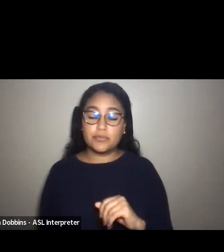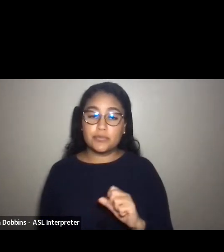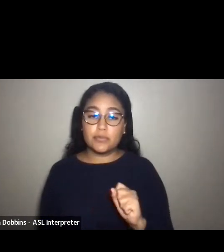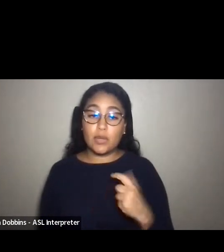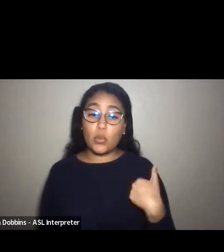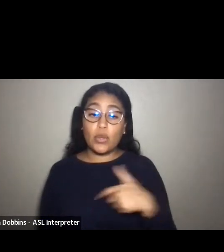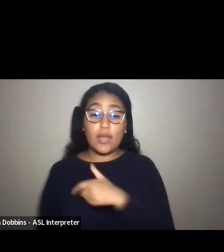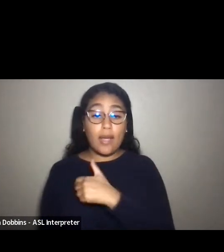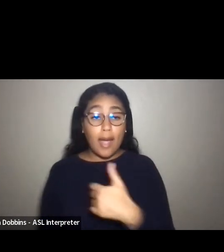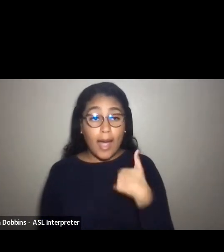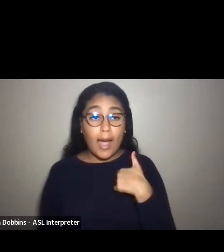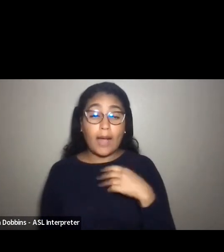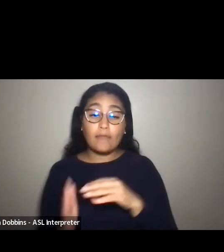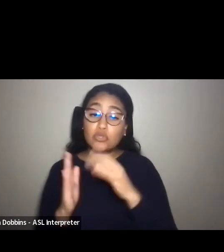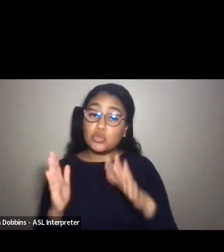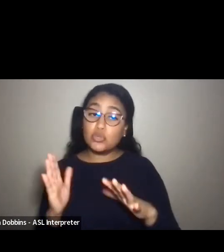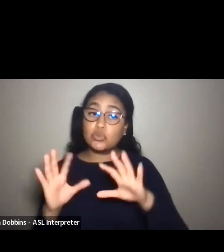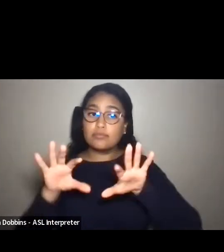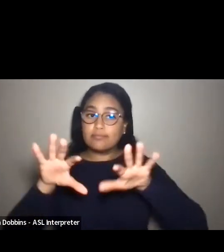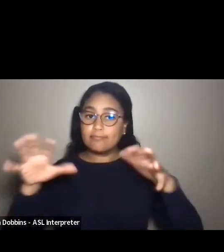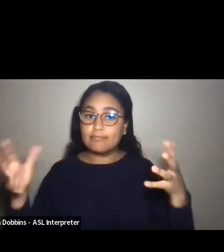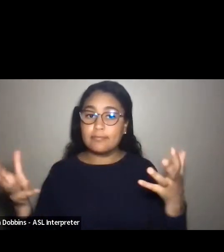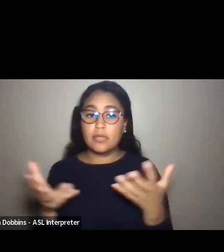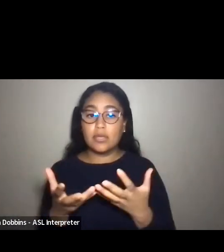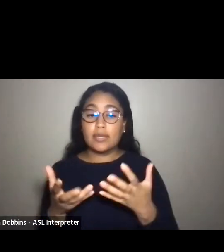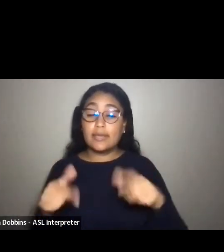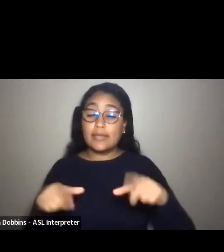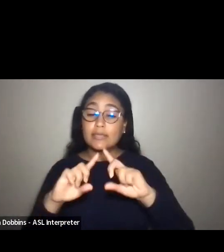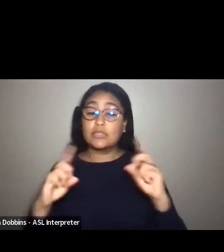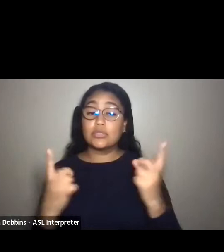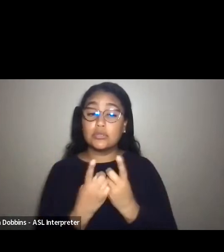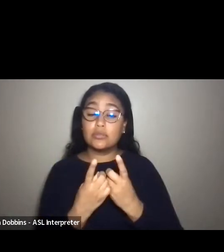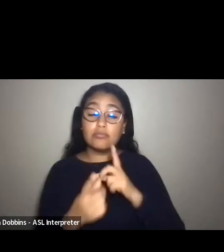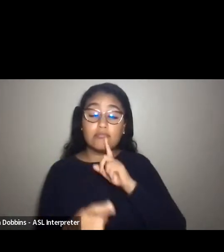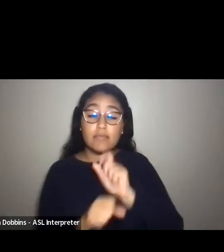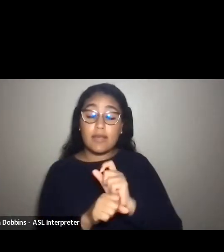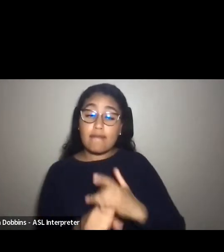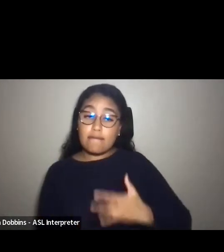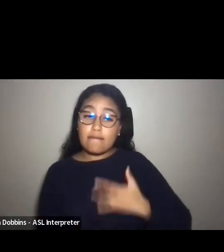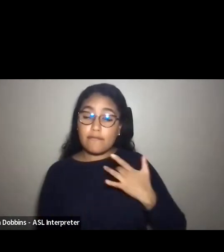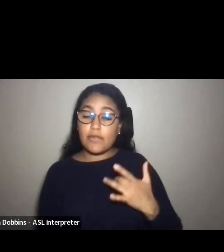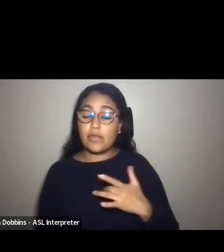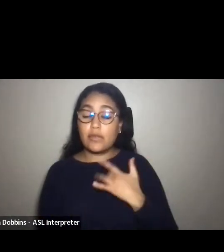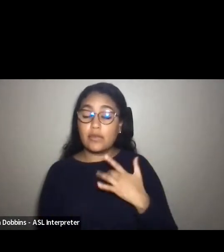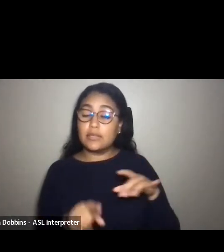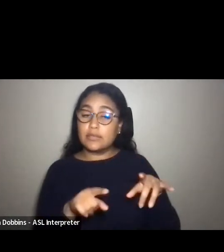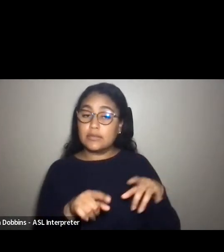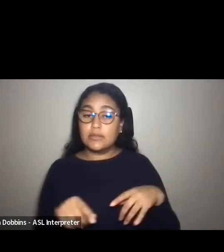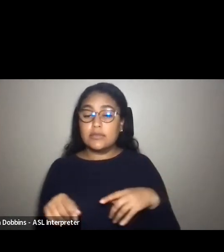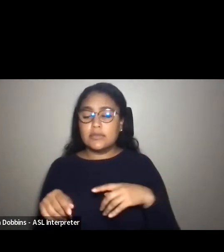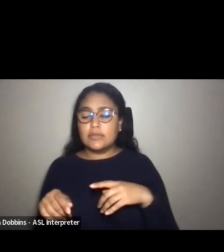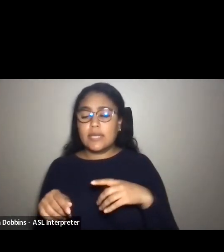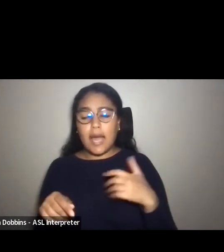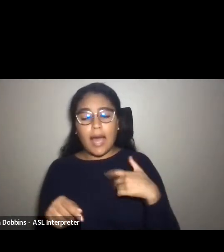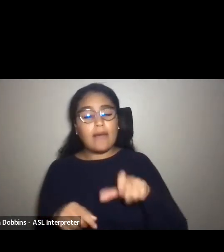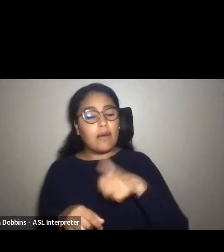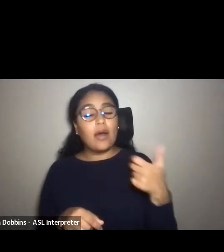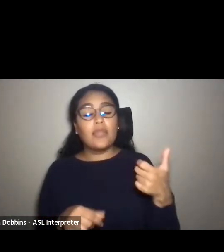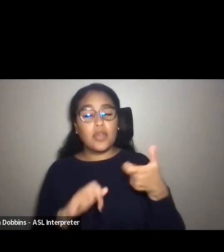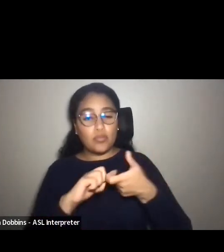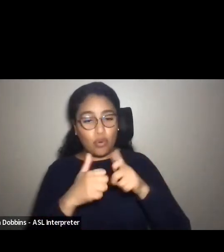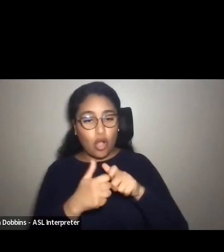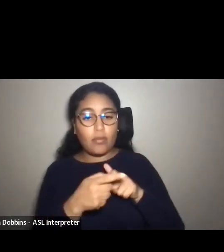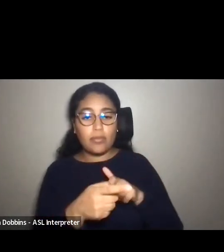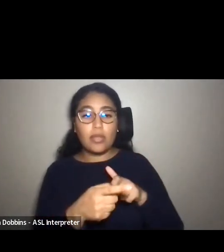We have students all over the district that, you know, feel the same. We also had some other issues with some